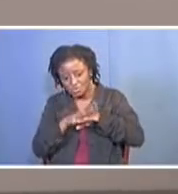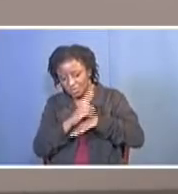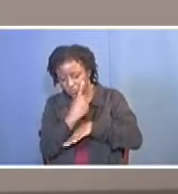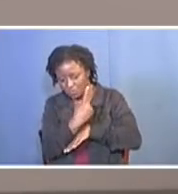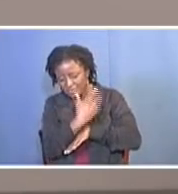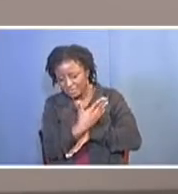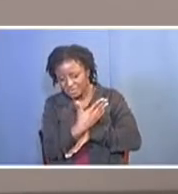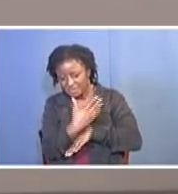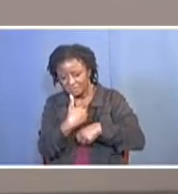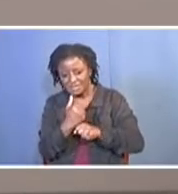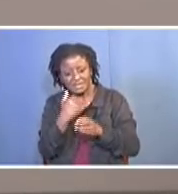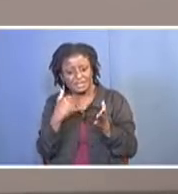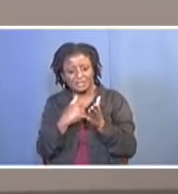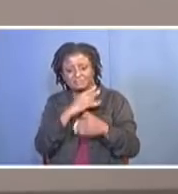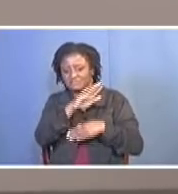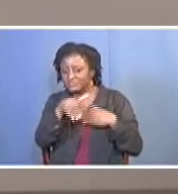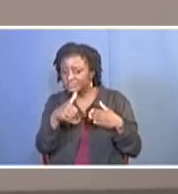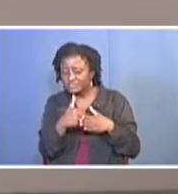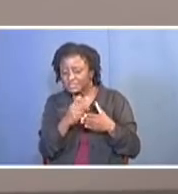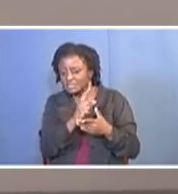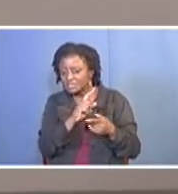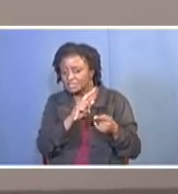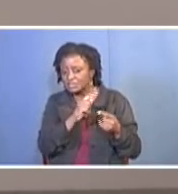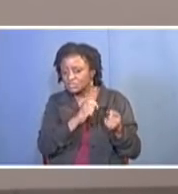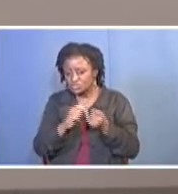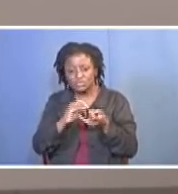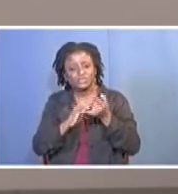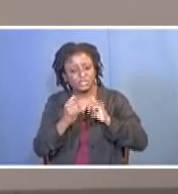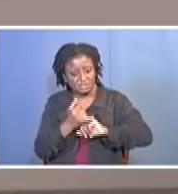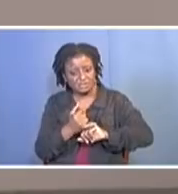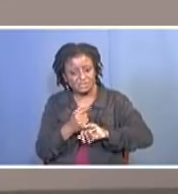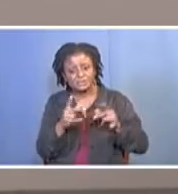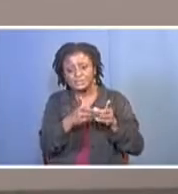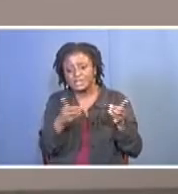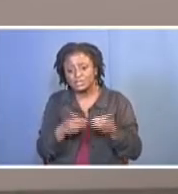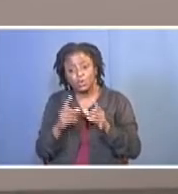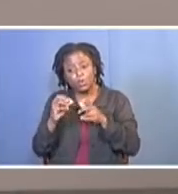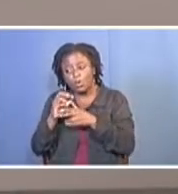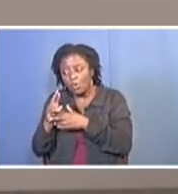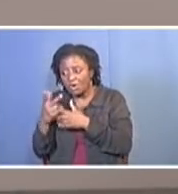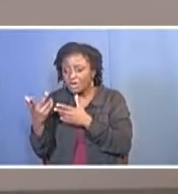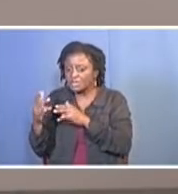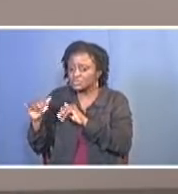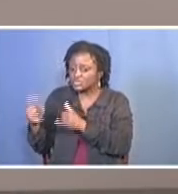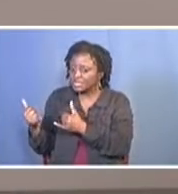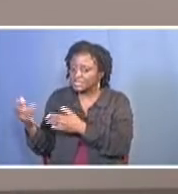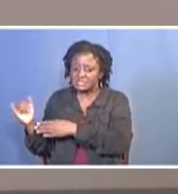totally tourism destination, or just make it an industrial